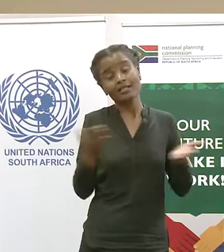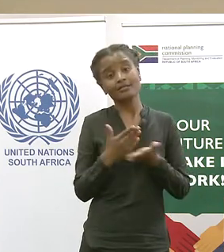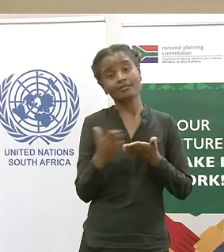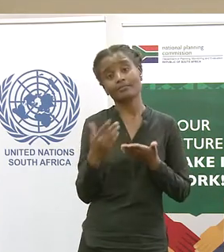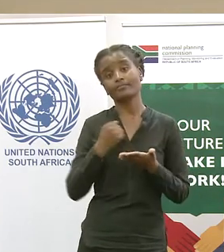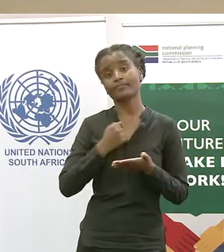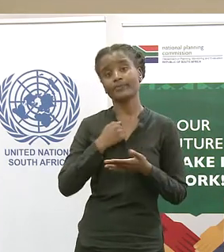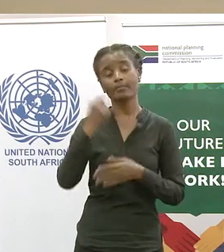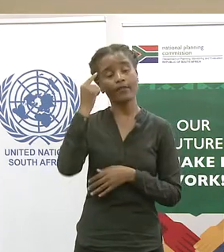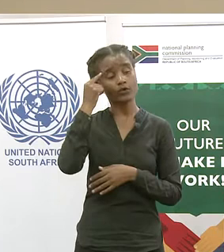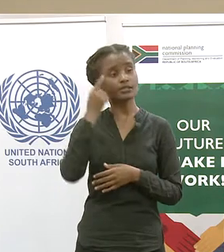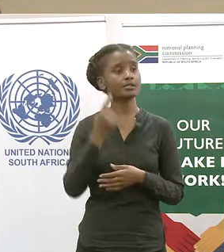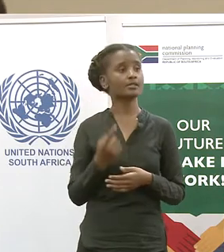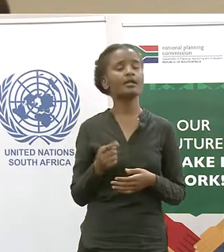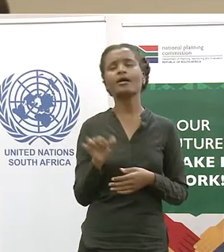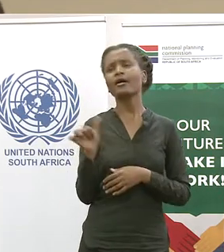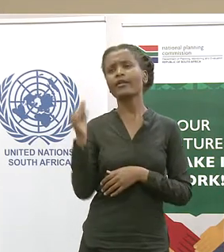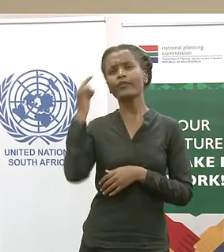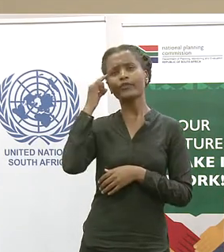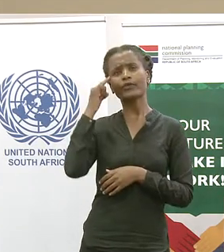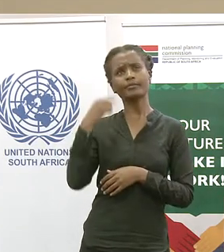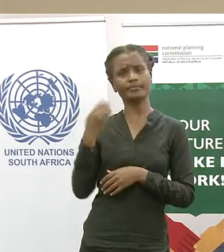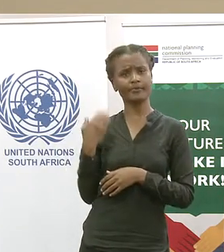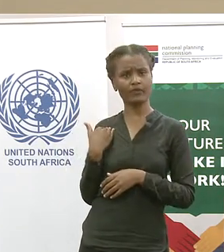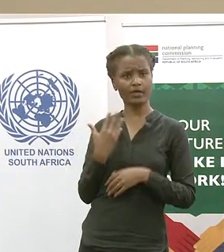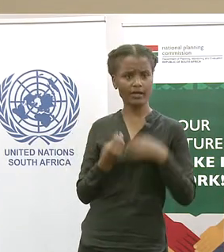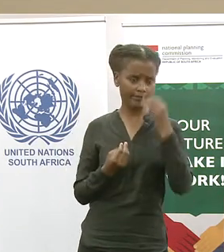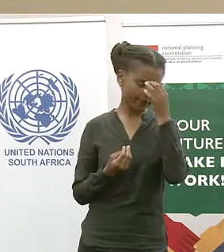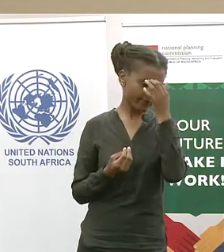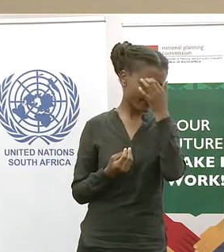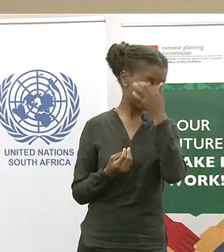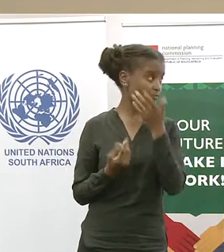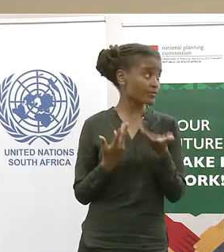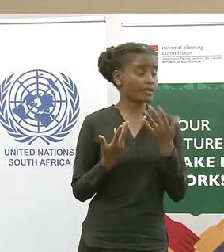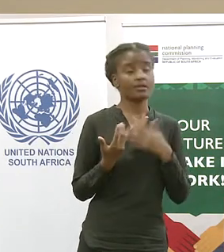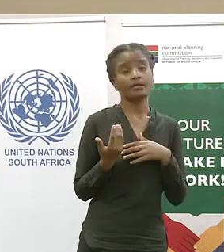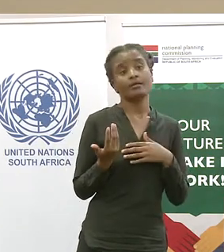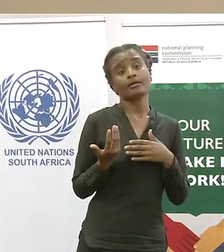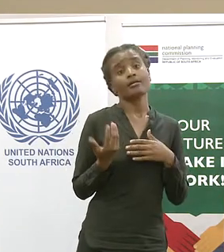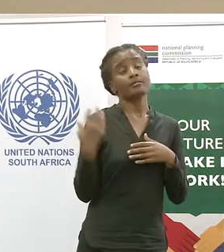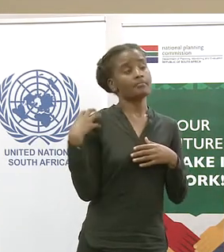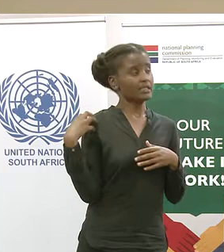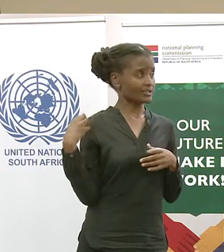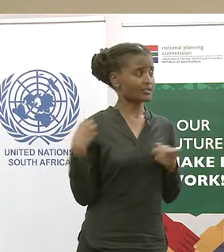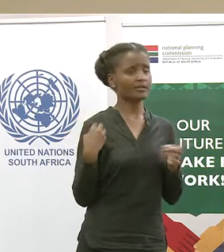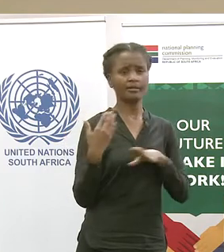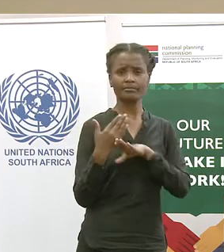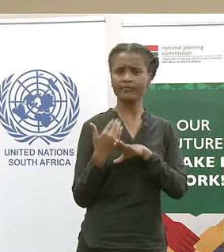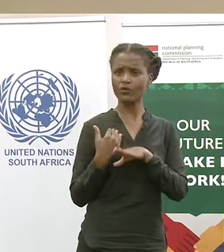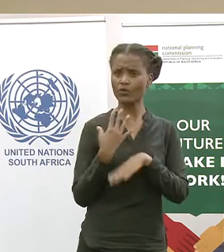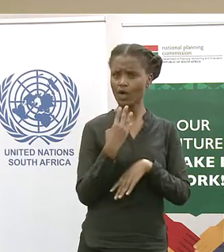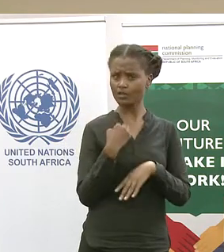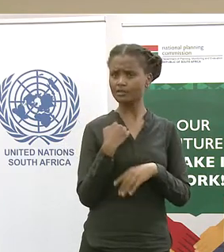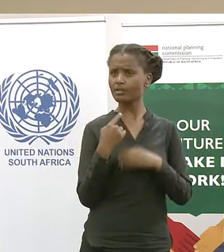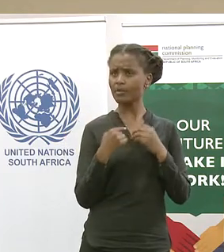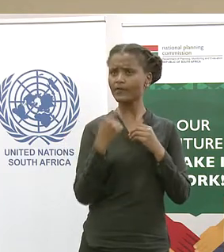other thought that I had, and Minister, you asked us to think critically about